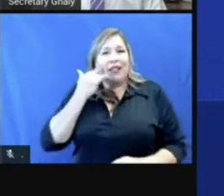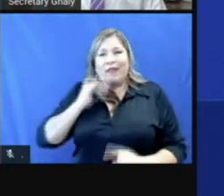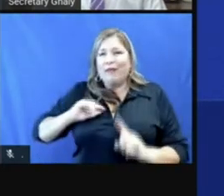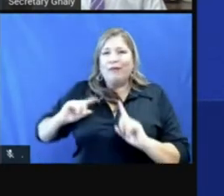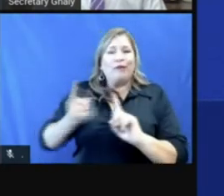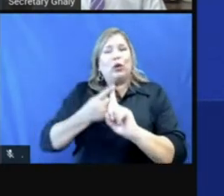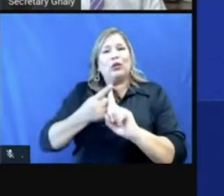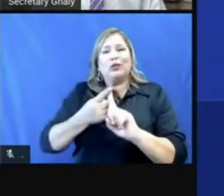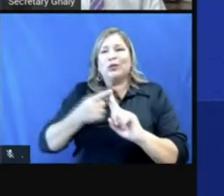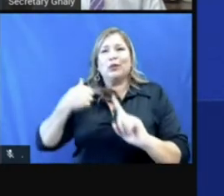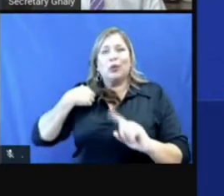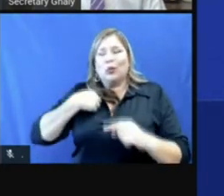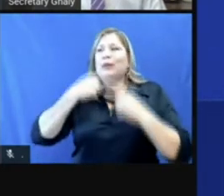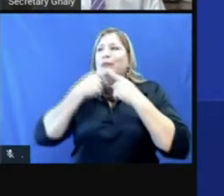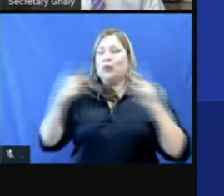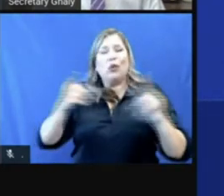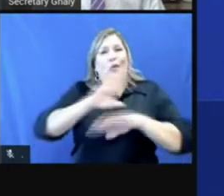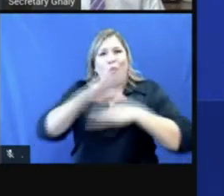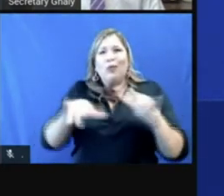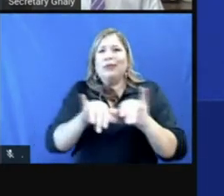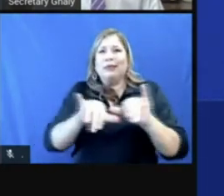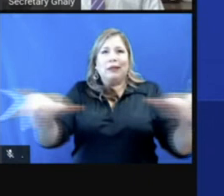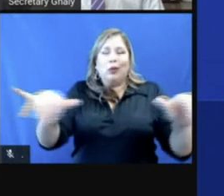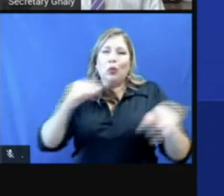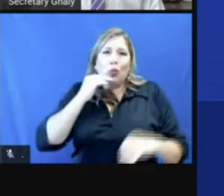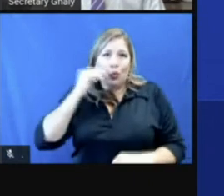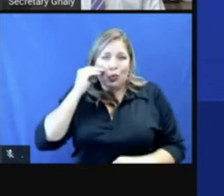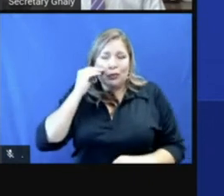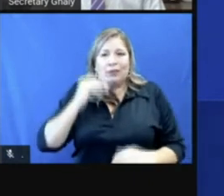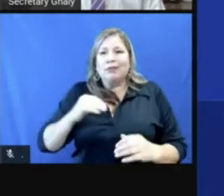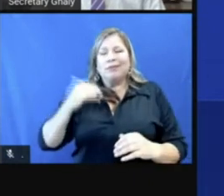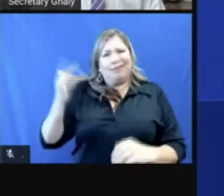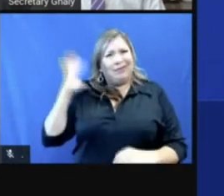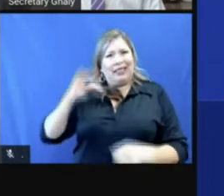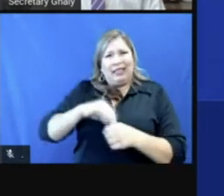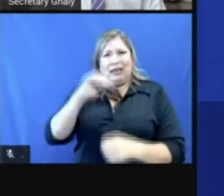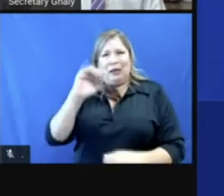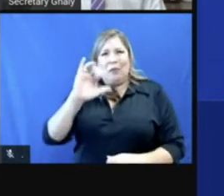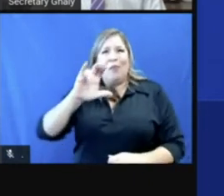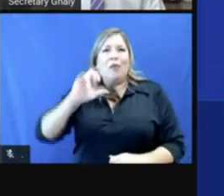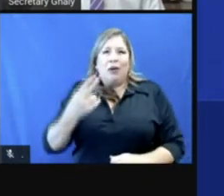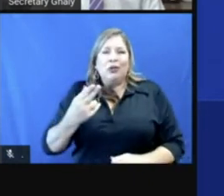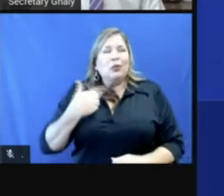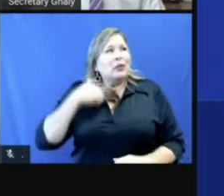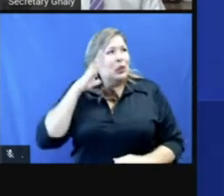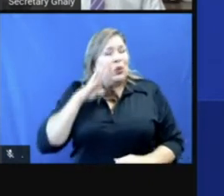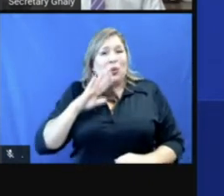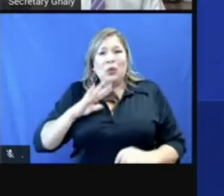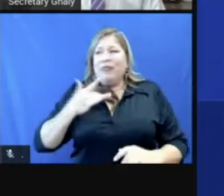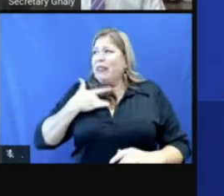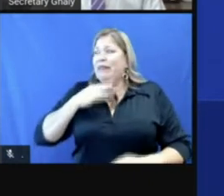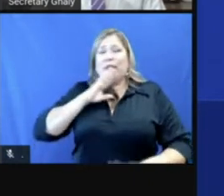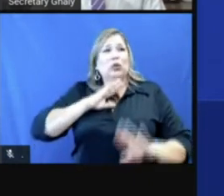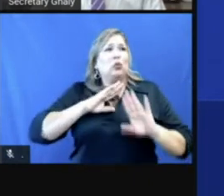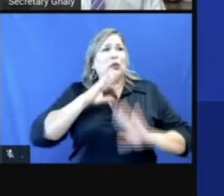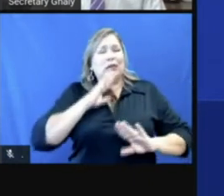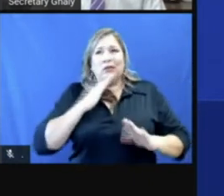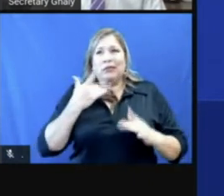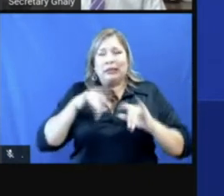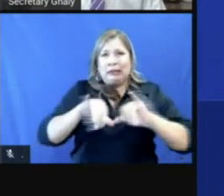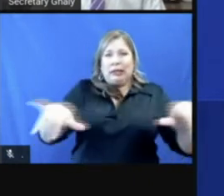March, those difficult days adjusting to the reality of COVID, but that kept us ahead of the